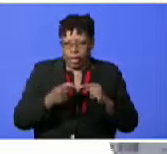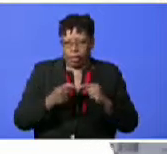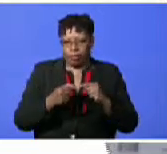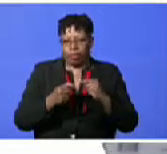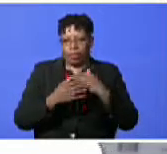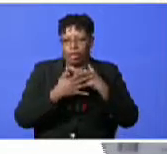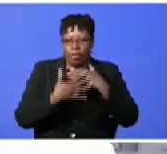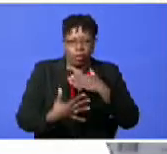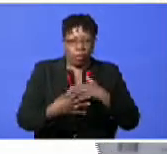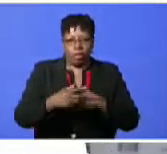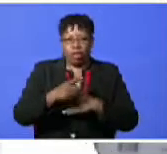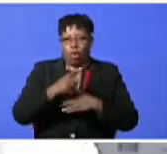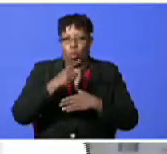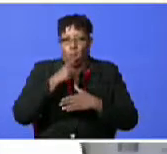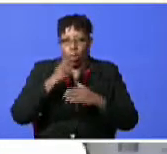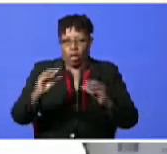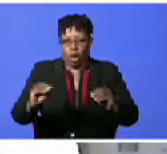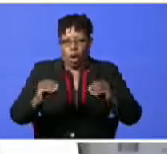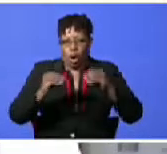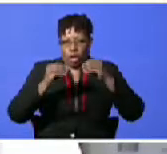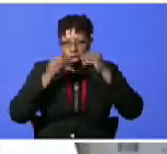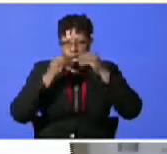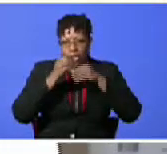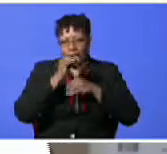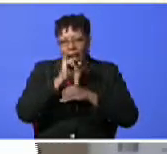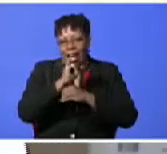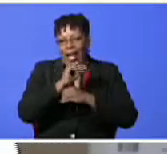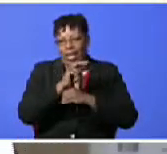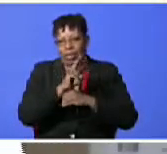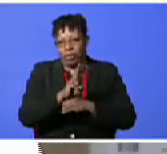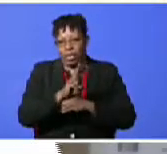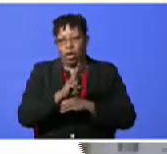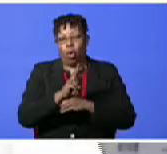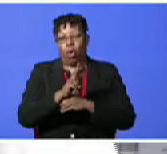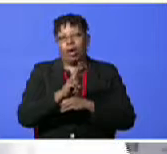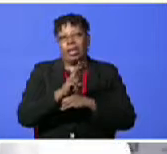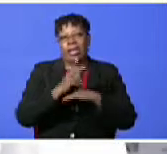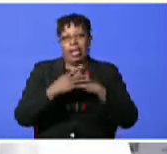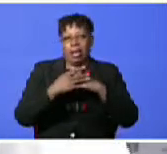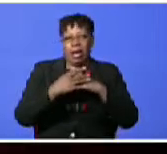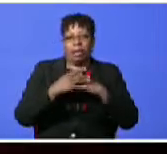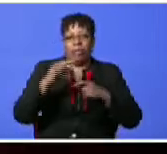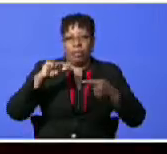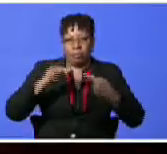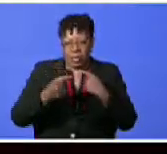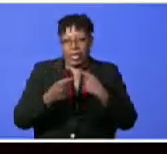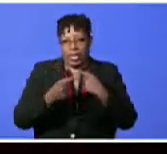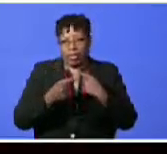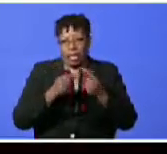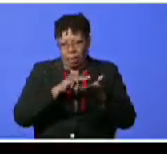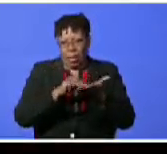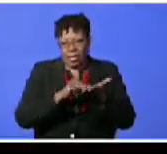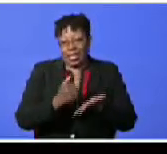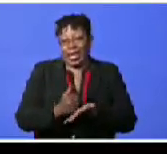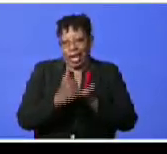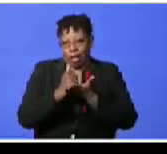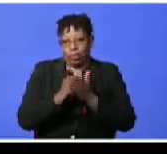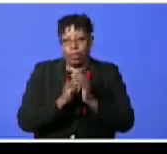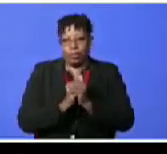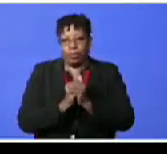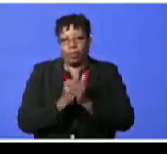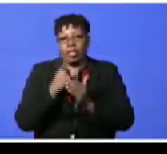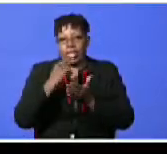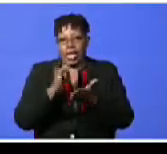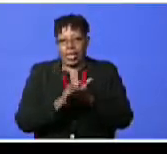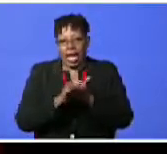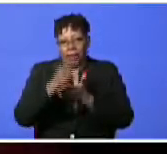fluids, water, oxygen, IV, and pain meds is what helps the person with it. The Mayo Clinic says because the cells